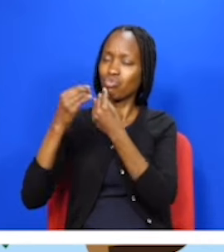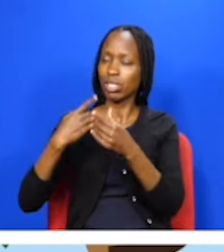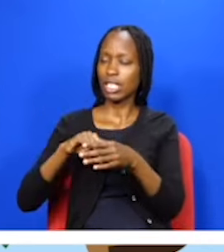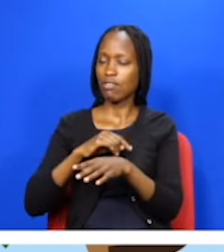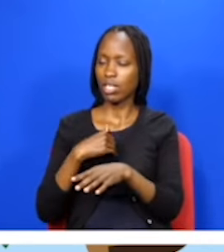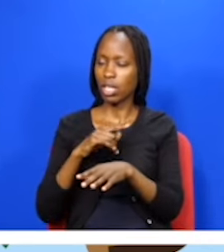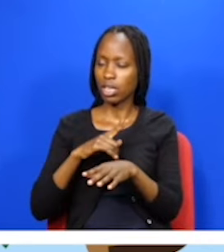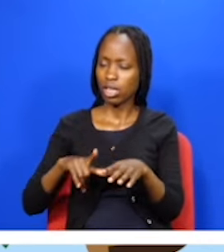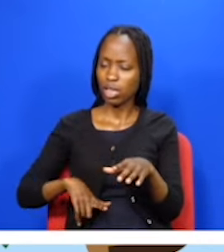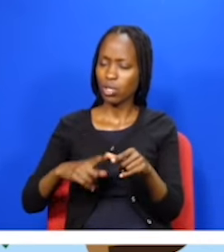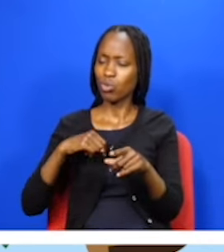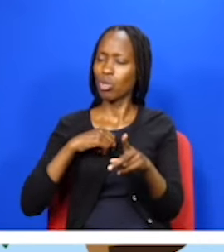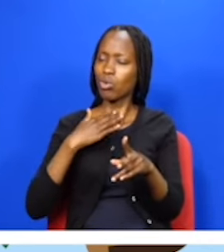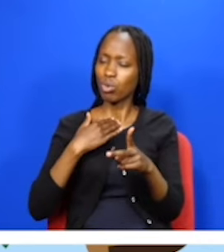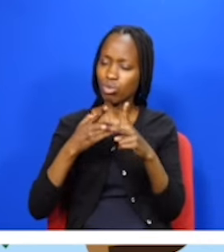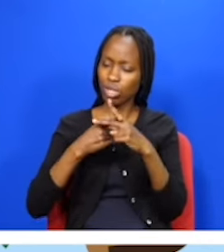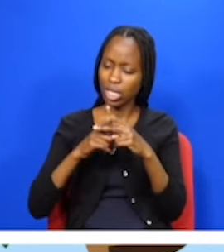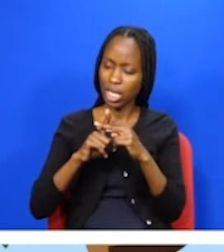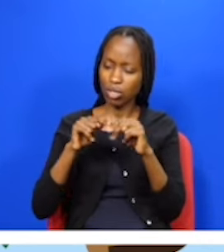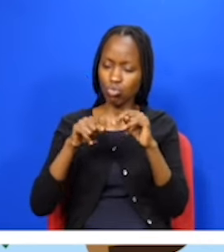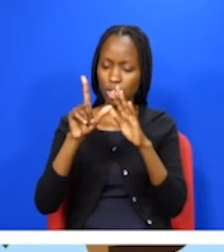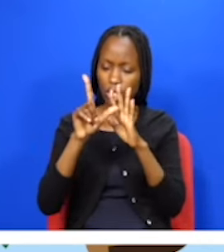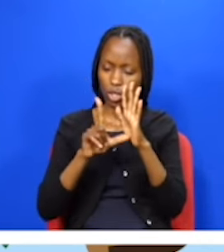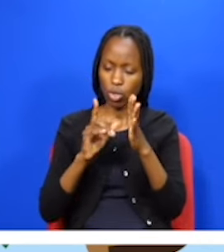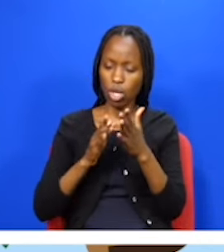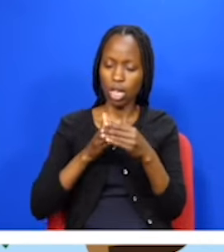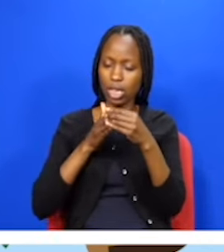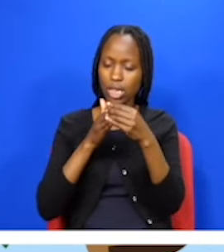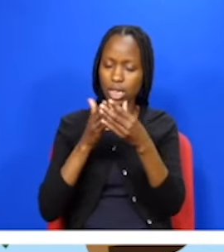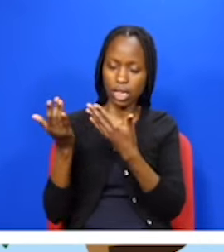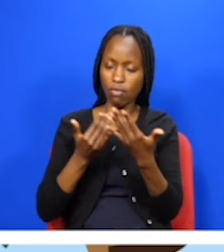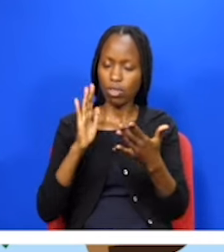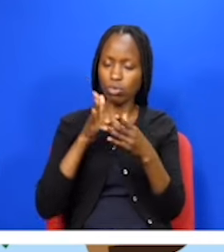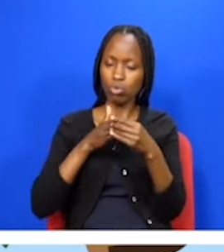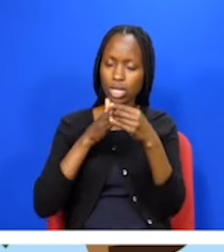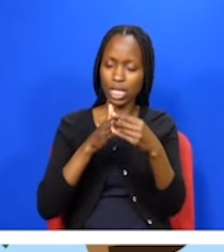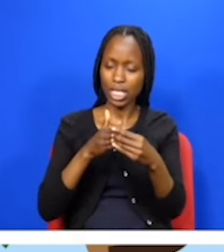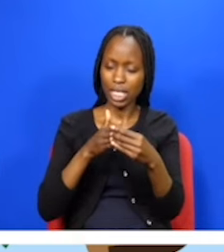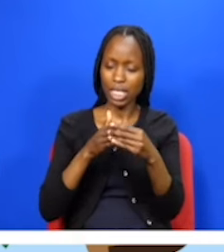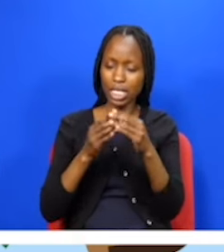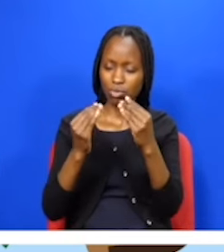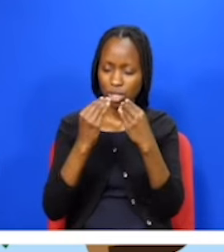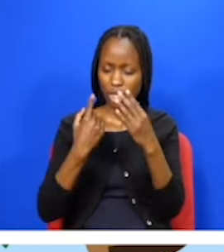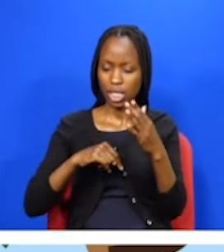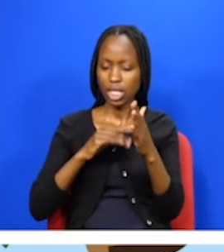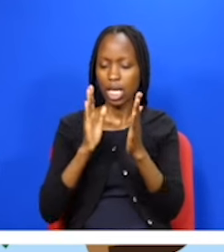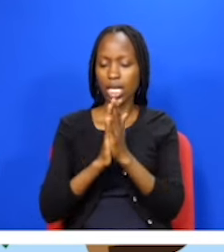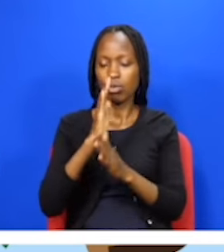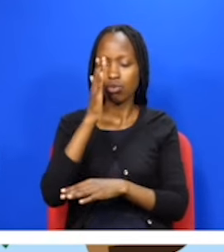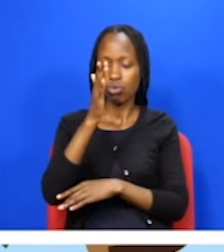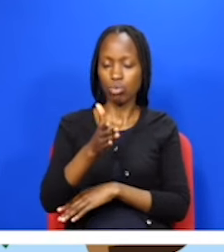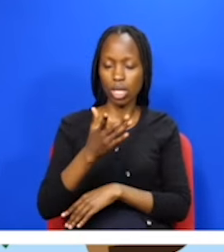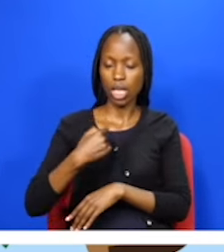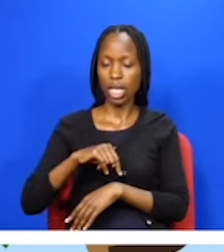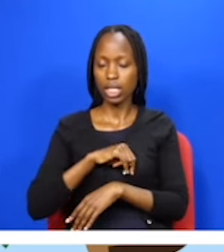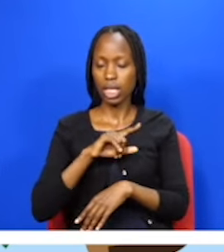start this lesson, Lord, by inviting you to lead us, to guide us, to teach us, and even to direct us, O God,